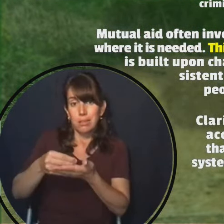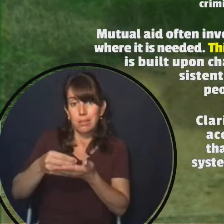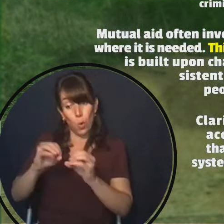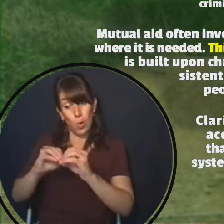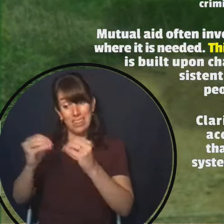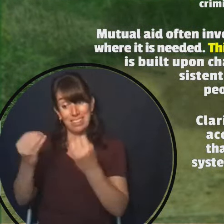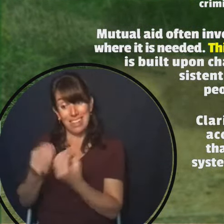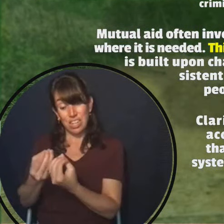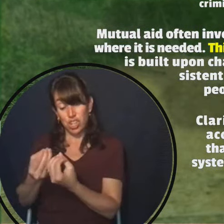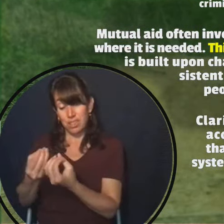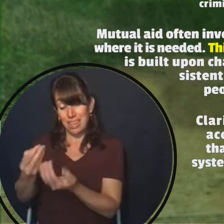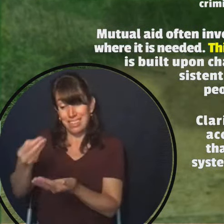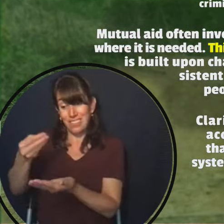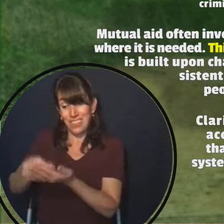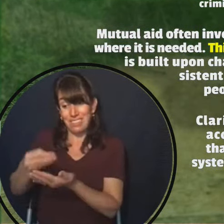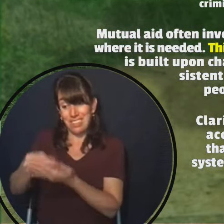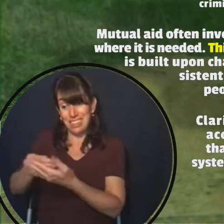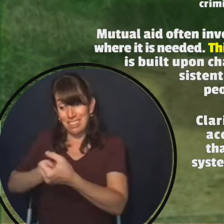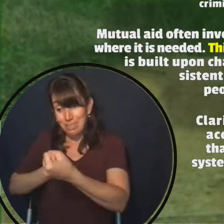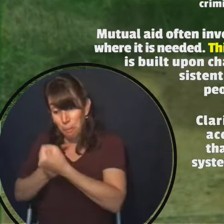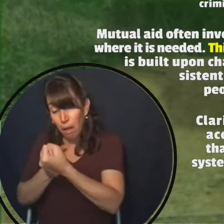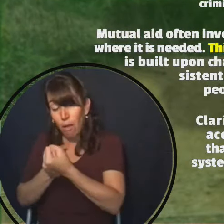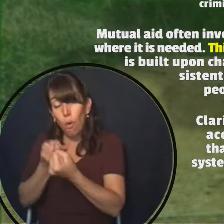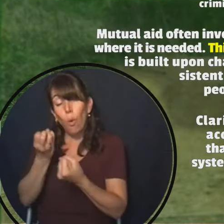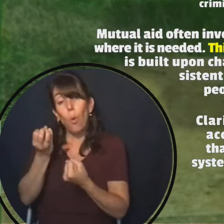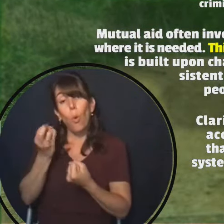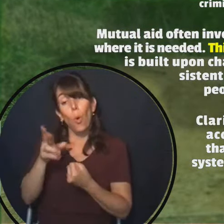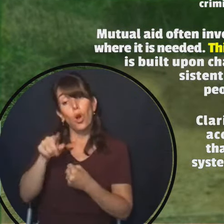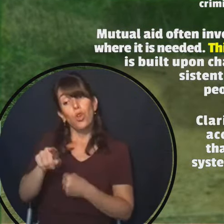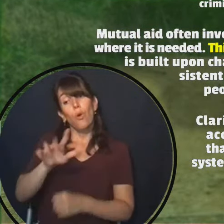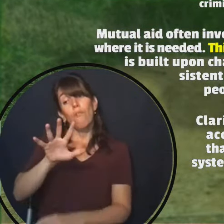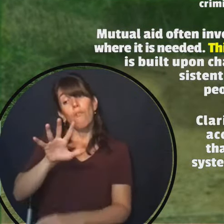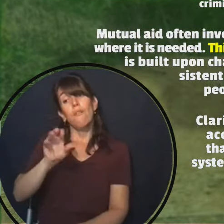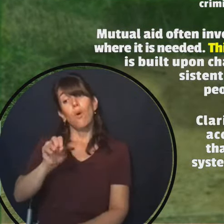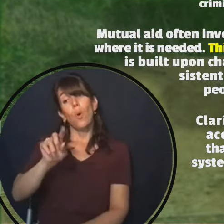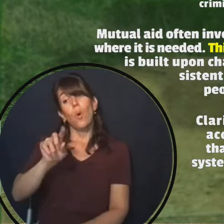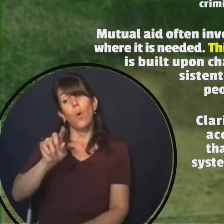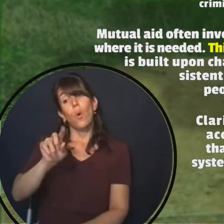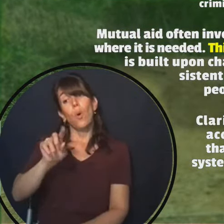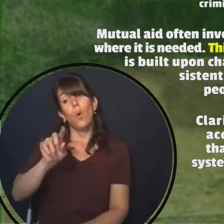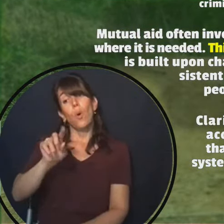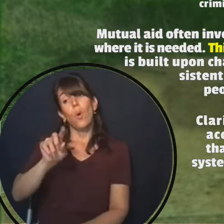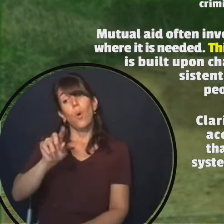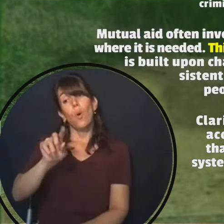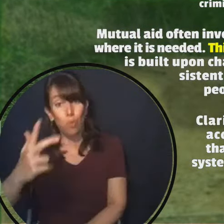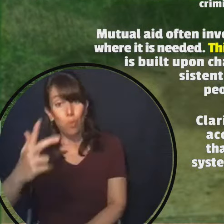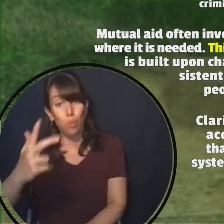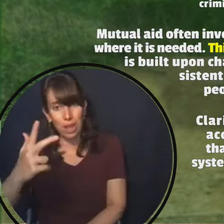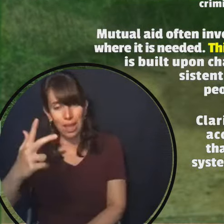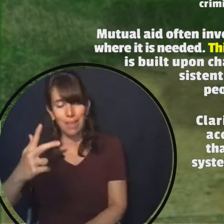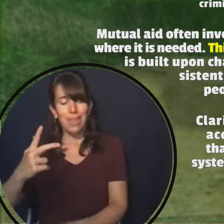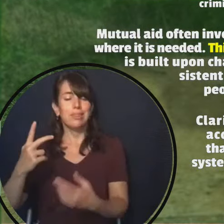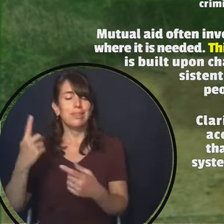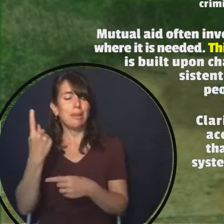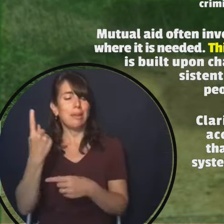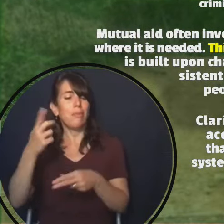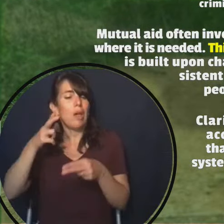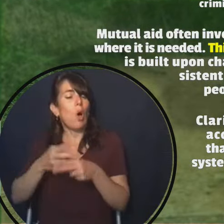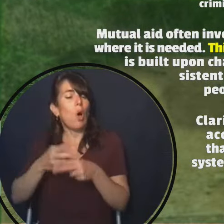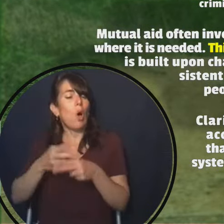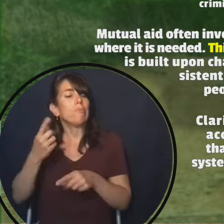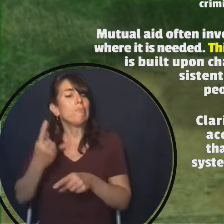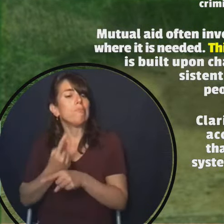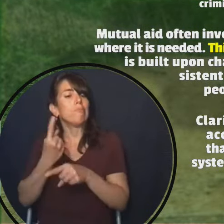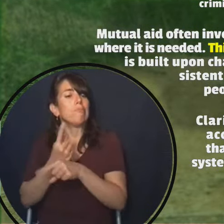own 501c3, there's what's considered quote unquote normal accounting and bookkeeping, right? People are used to,